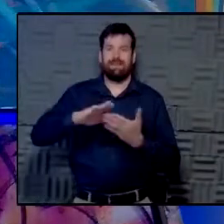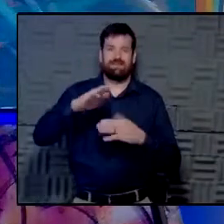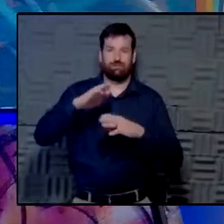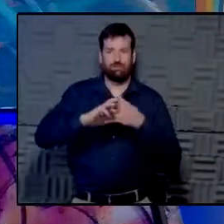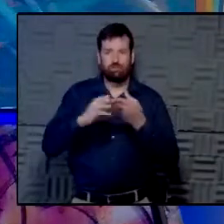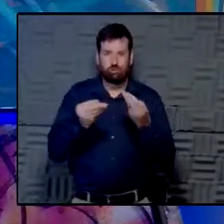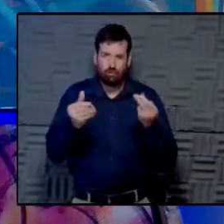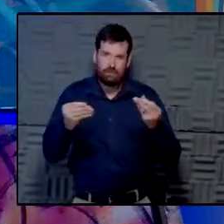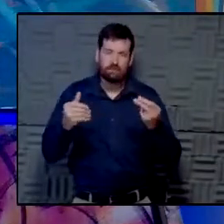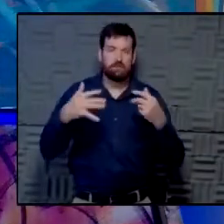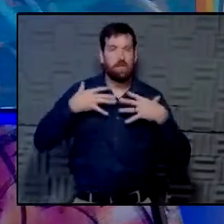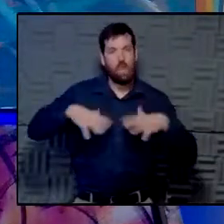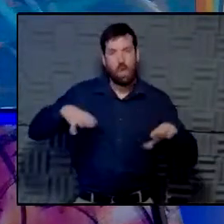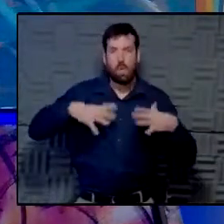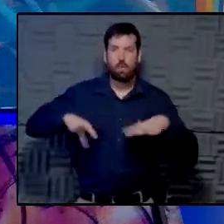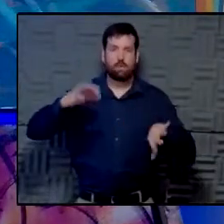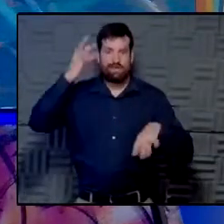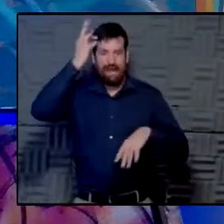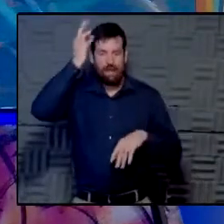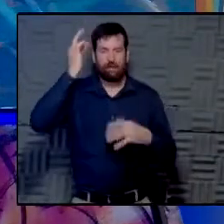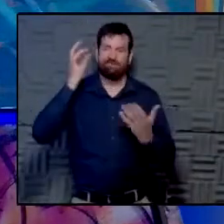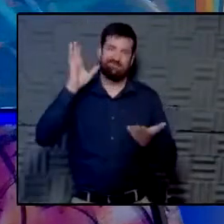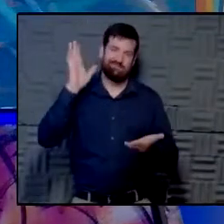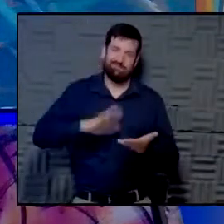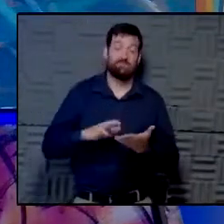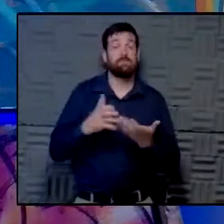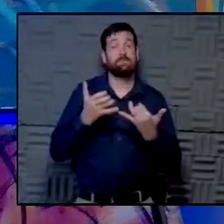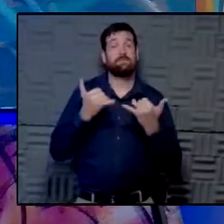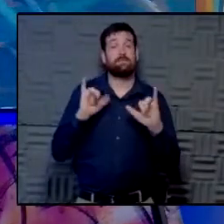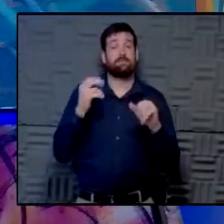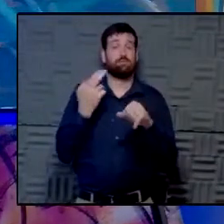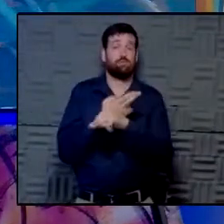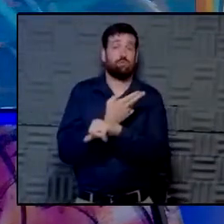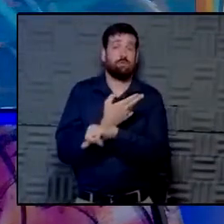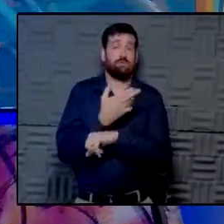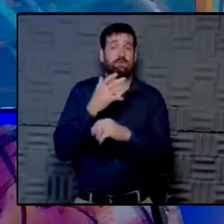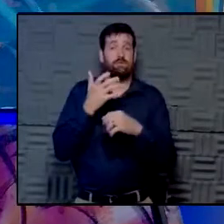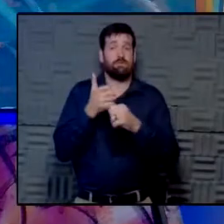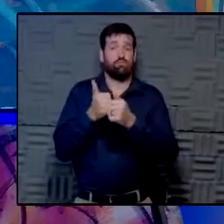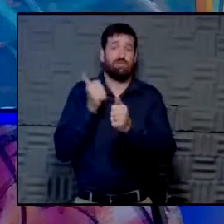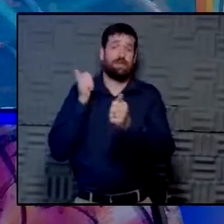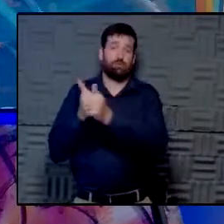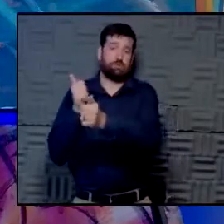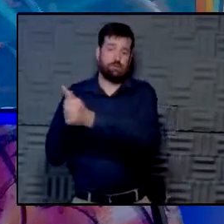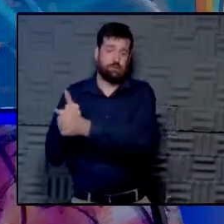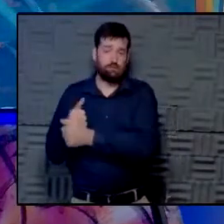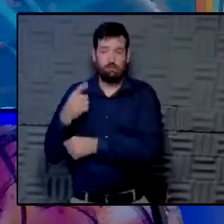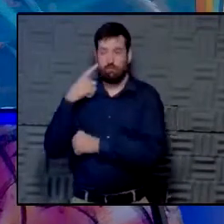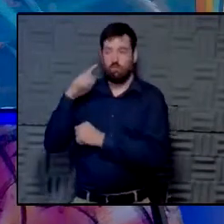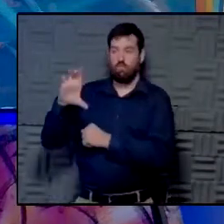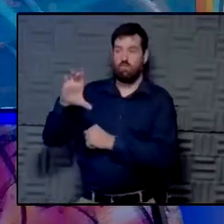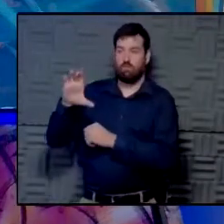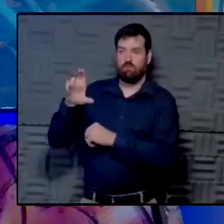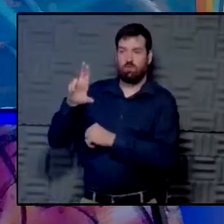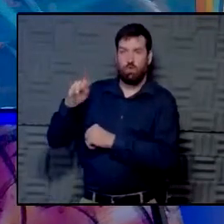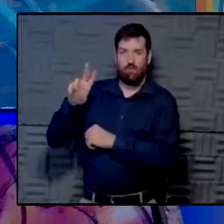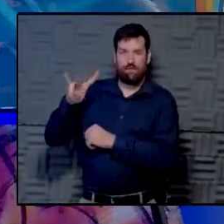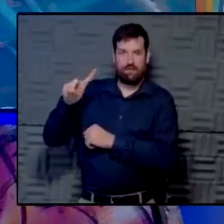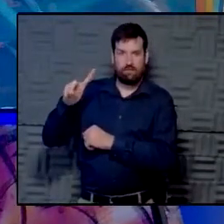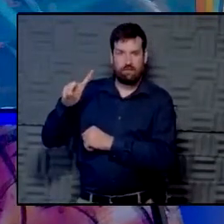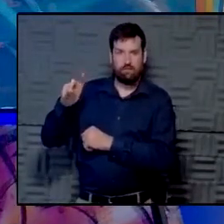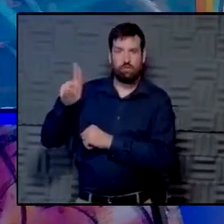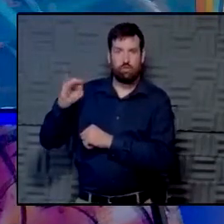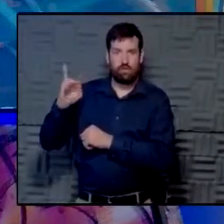on your clothes or your hair or anything like that. We still use those contact precautions in our cohorted unit, but just as Amanda said, if